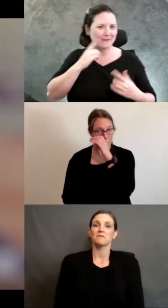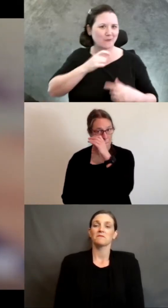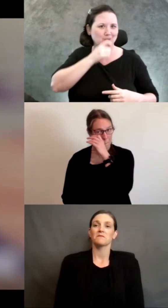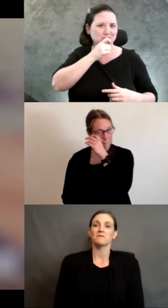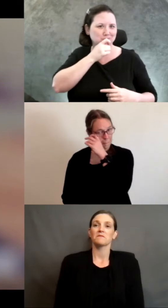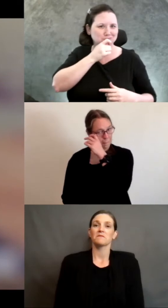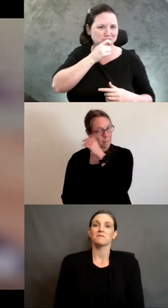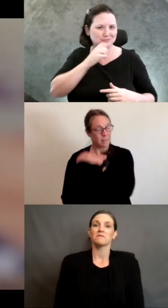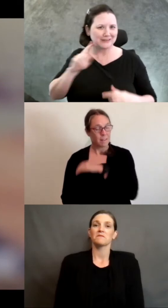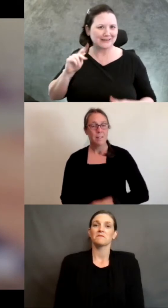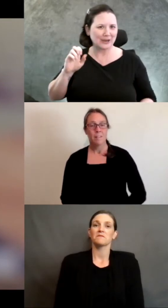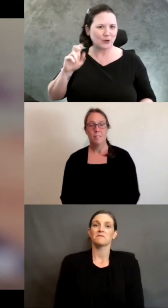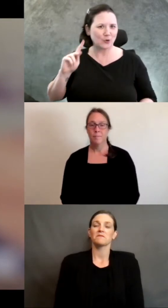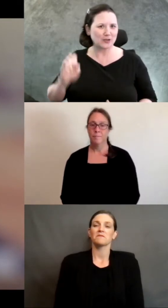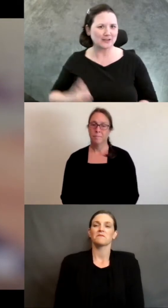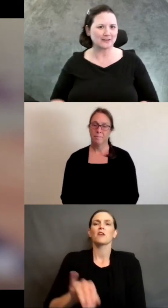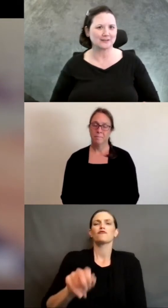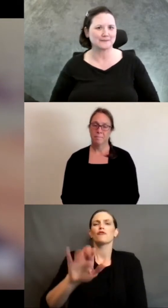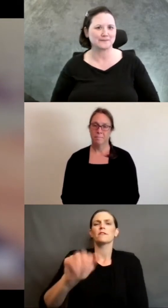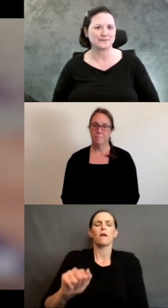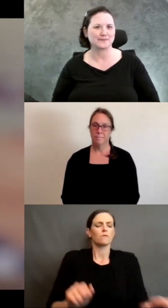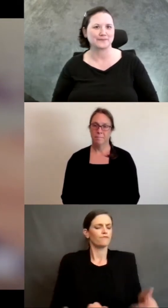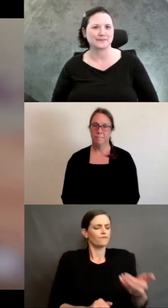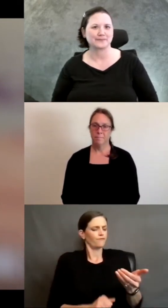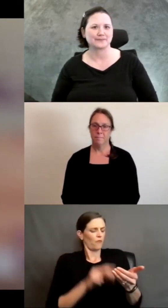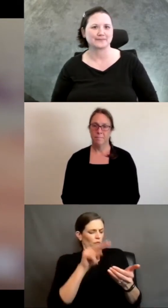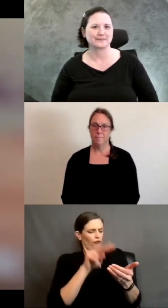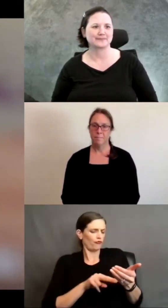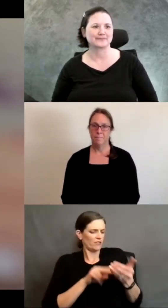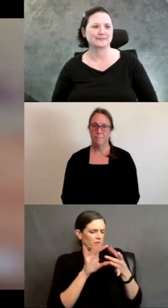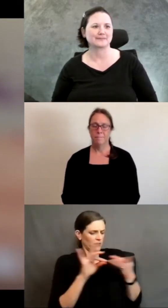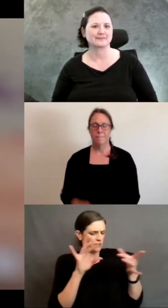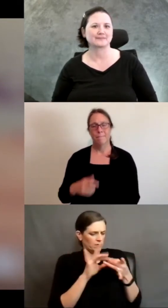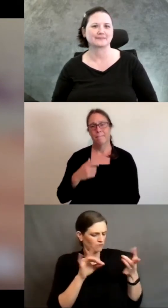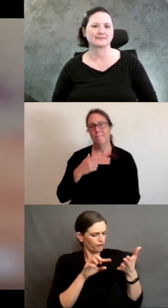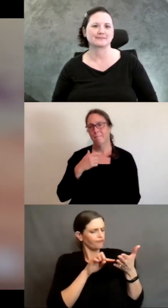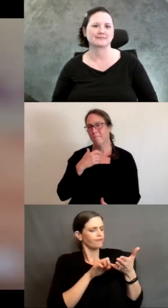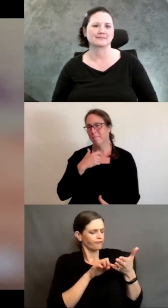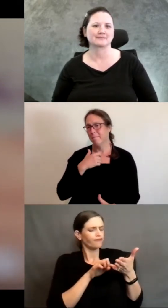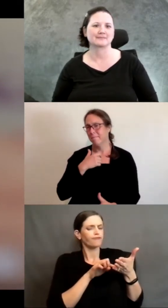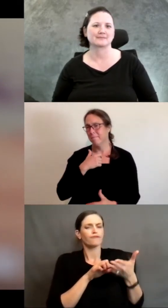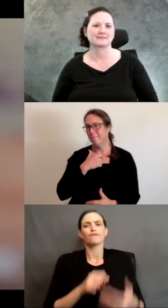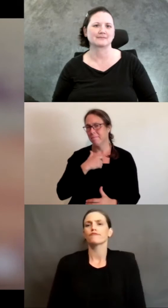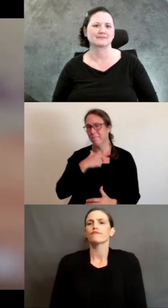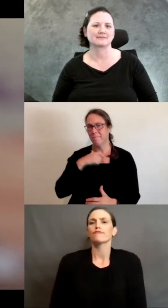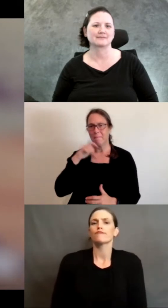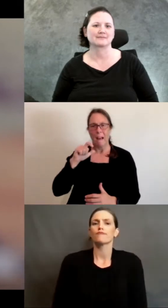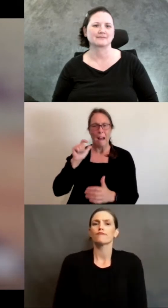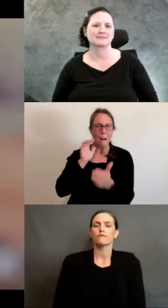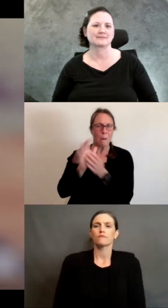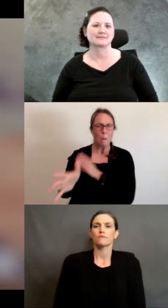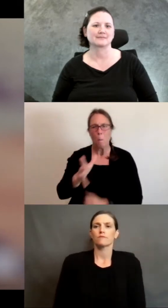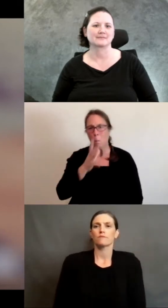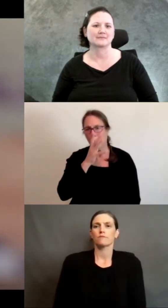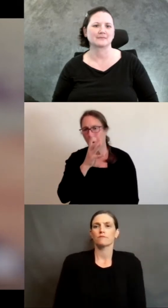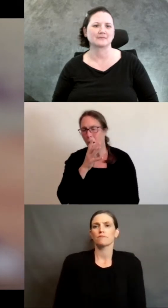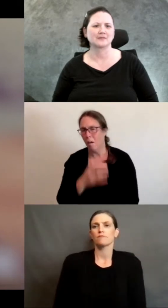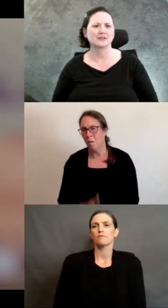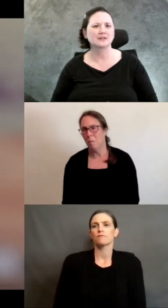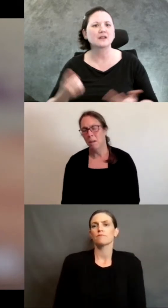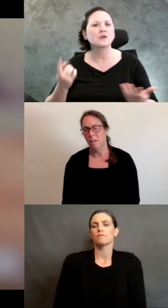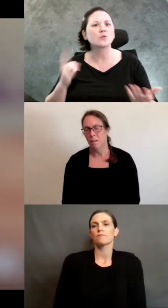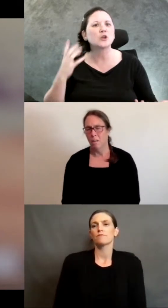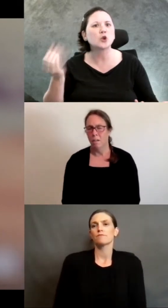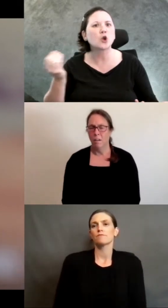Jessica pulls out her phone and reads a text. I gotta go, Mom. Where are you going? We were just getting into a good